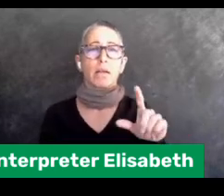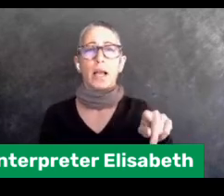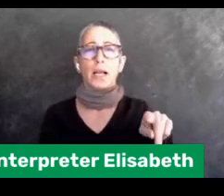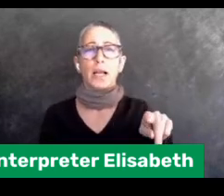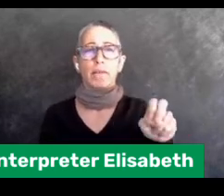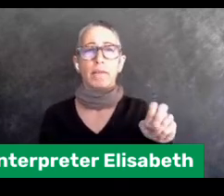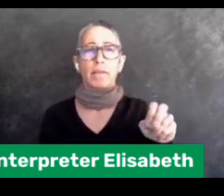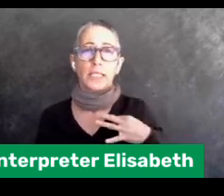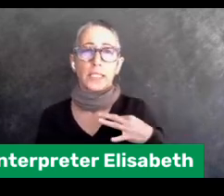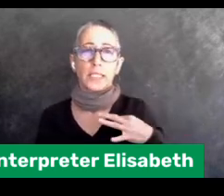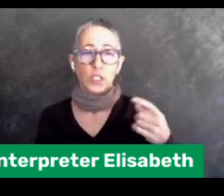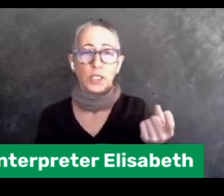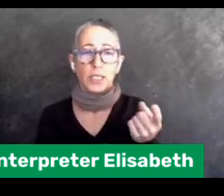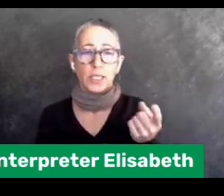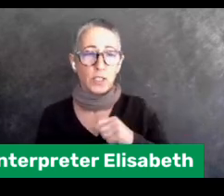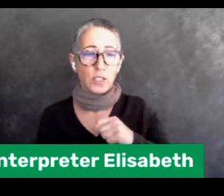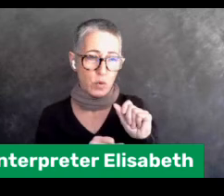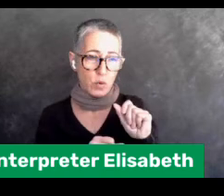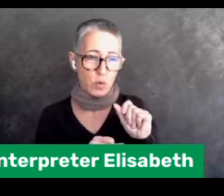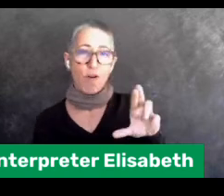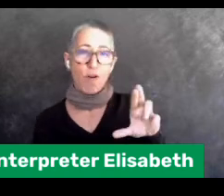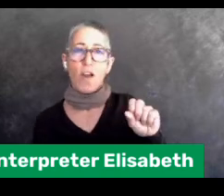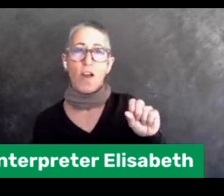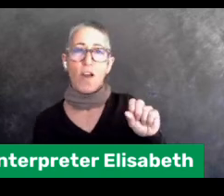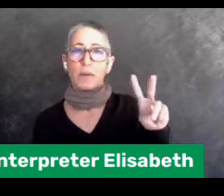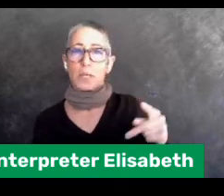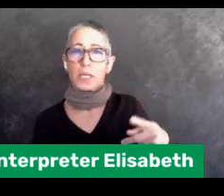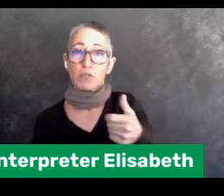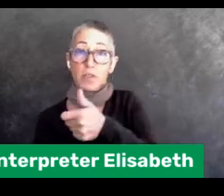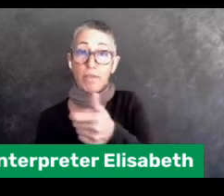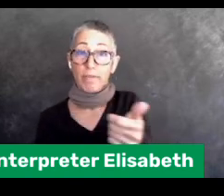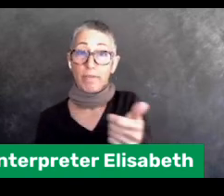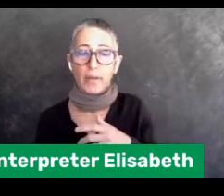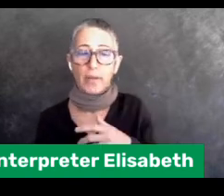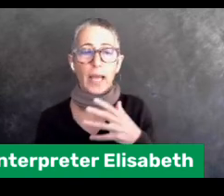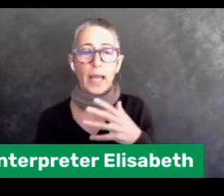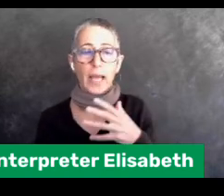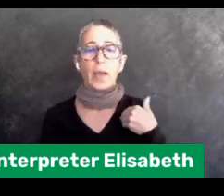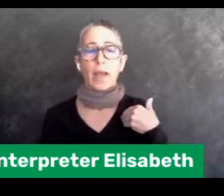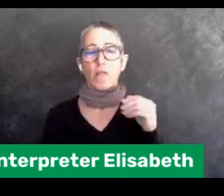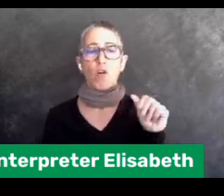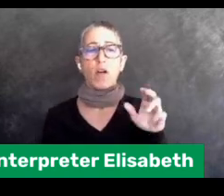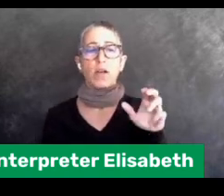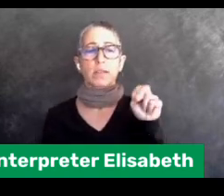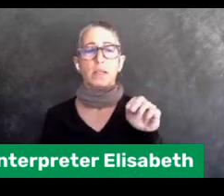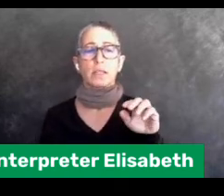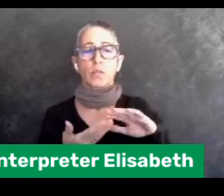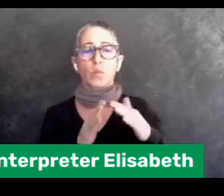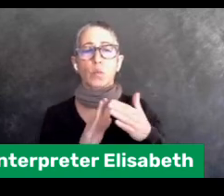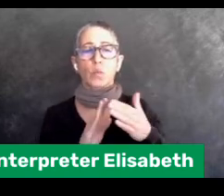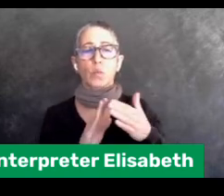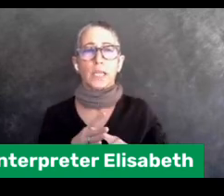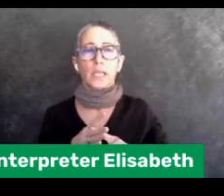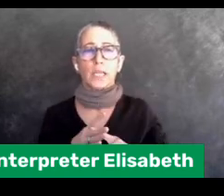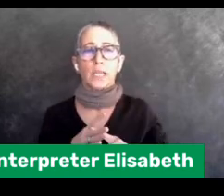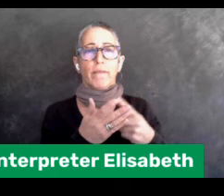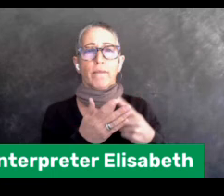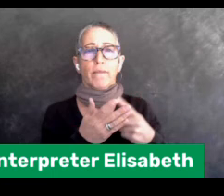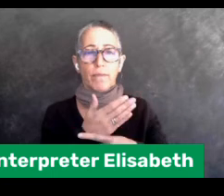right there. And lastly, learn more about the Austin East community and initiative with